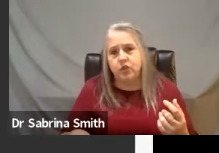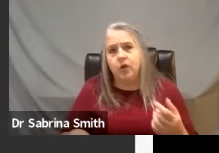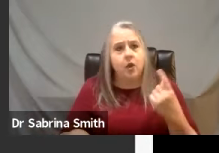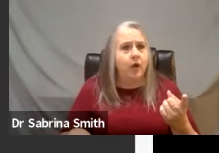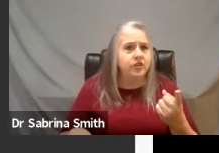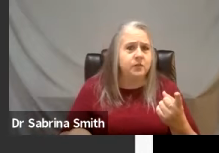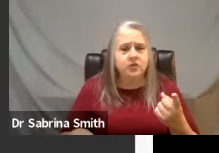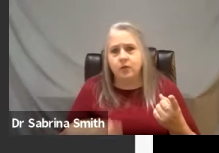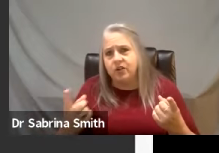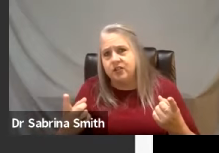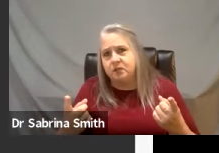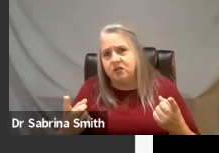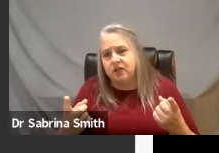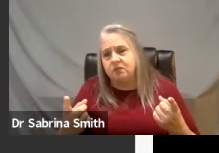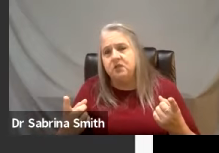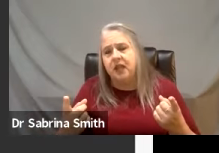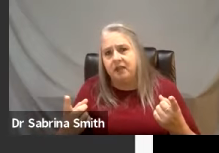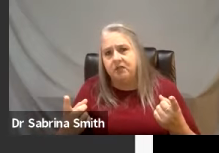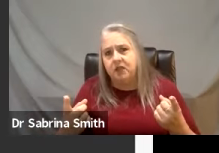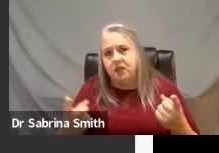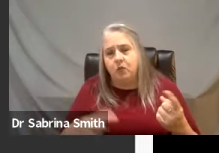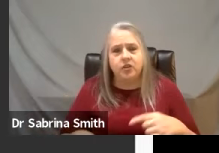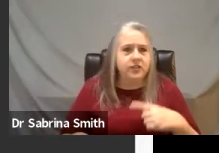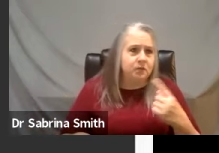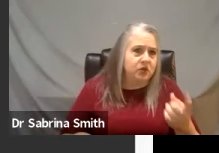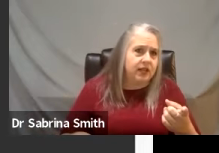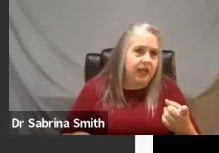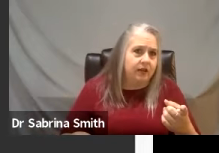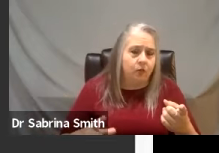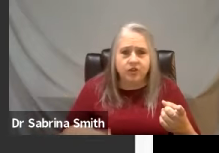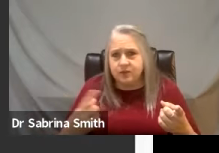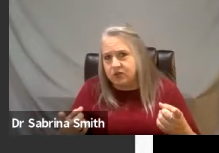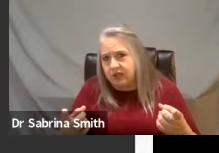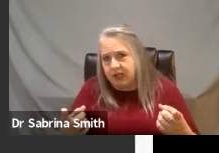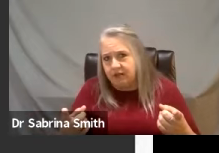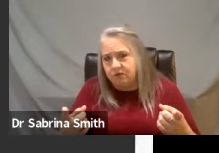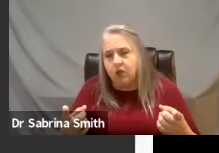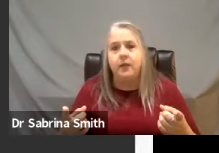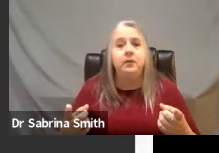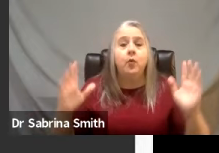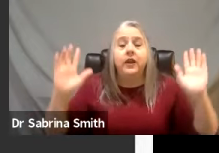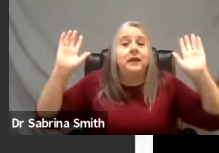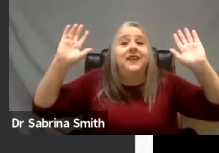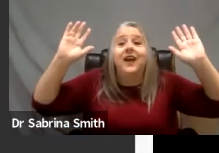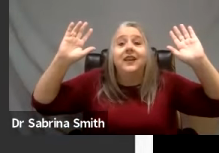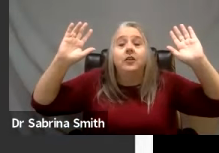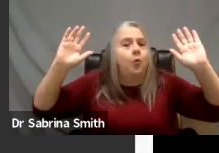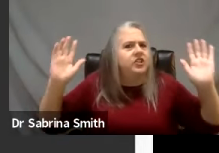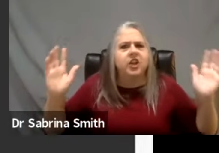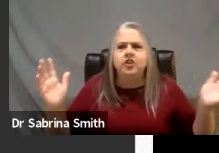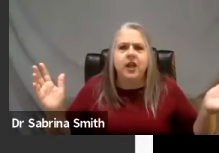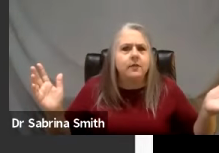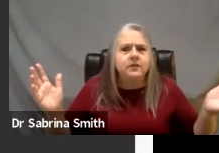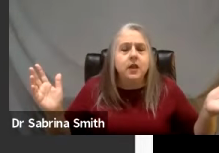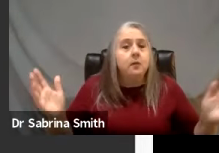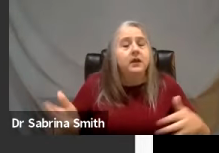between 2. Watch this person, watch this person. Okay. Watch this person again, watch this person again. Okay, pick one and be done. Don't watch it